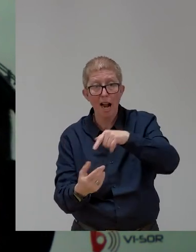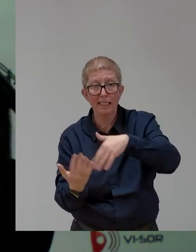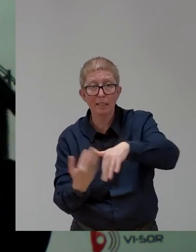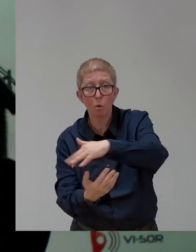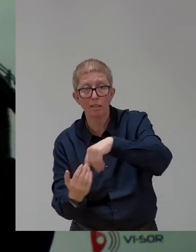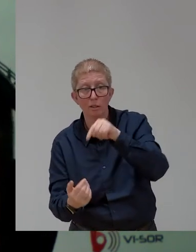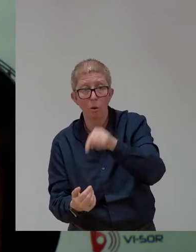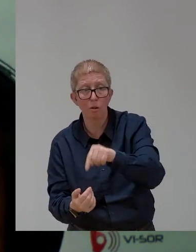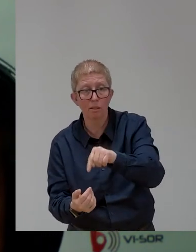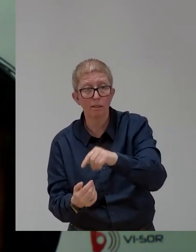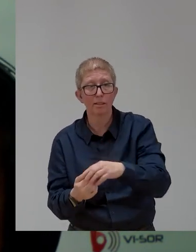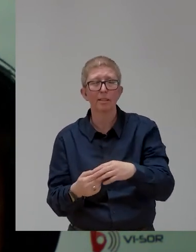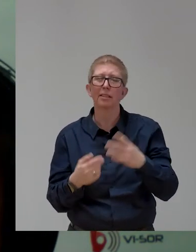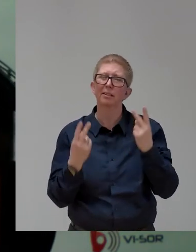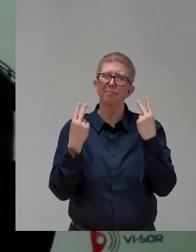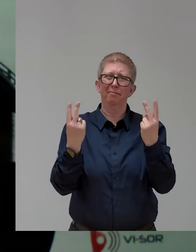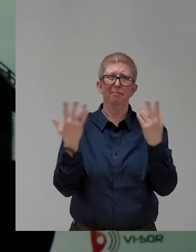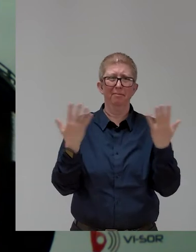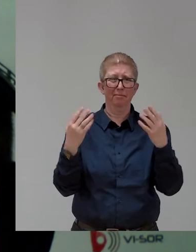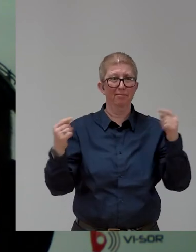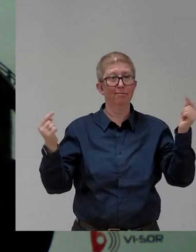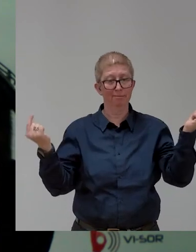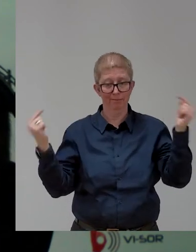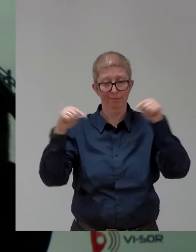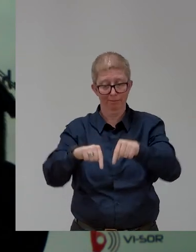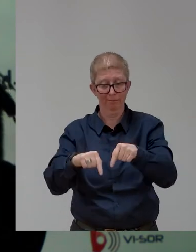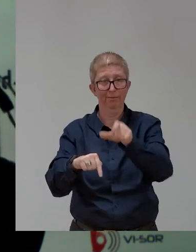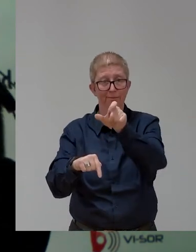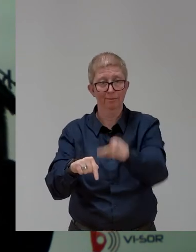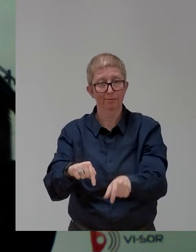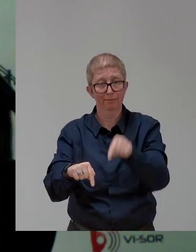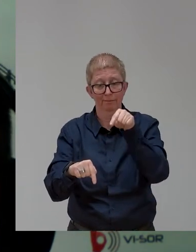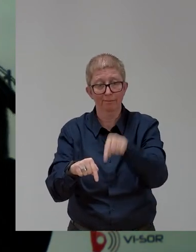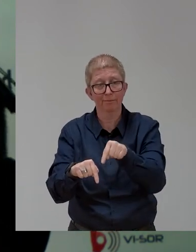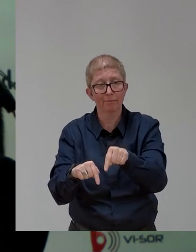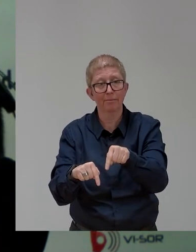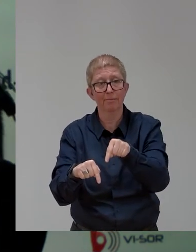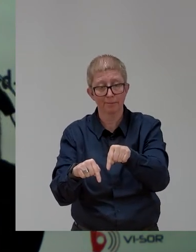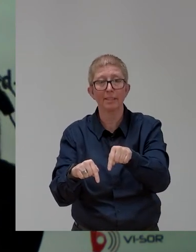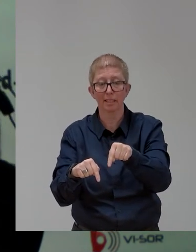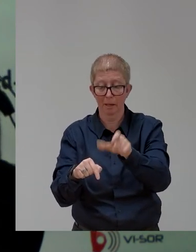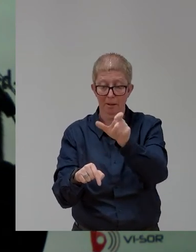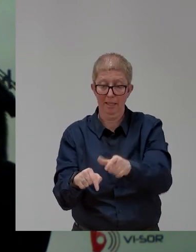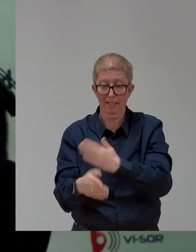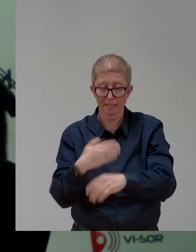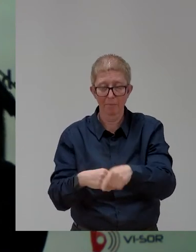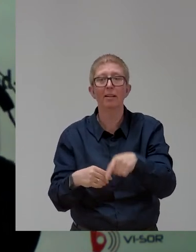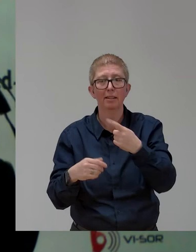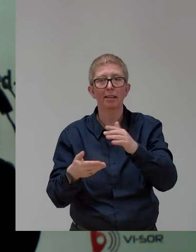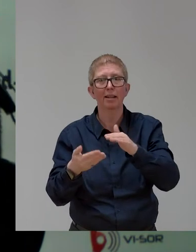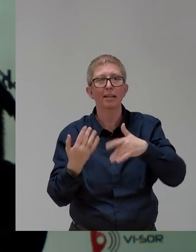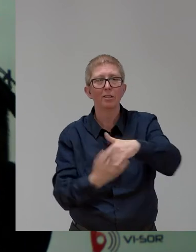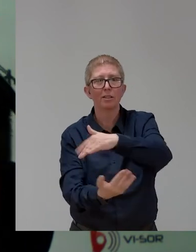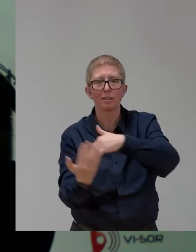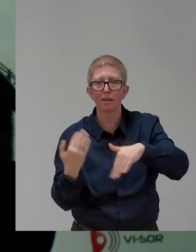main objective of this articulation is the improvement and betterment of society as an obligation and commitment